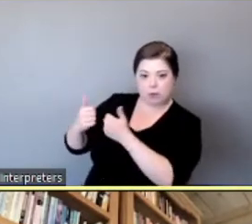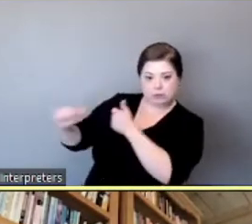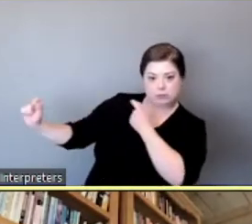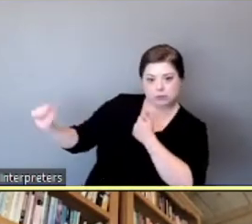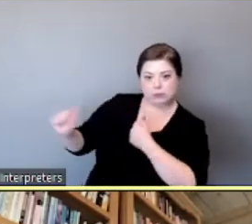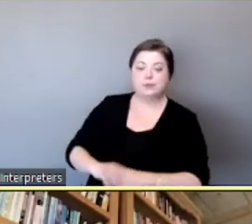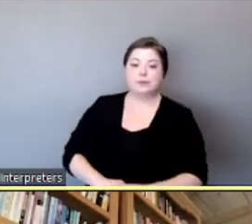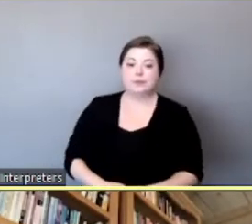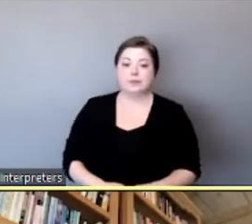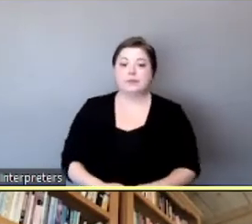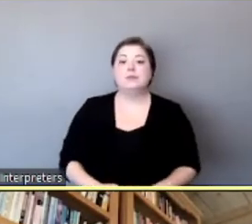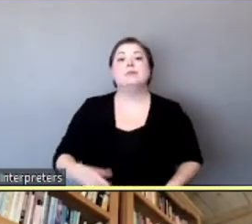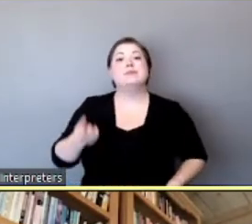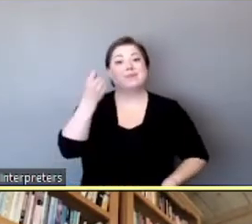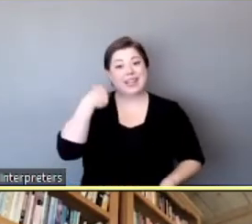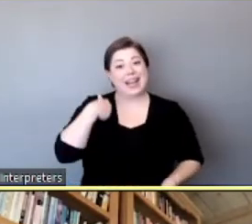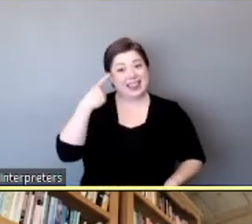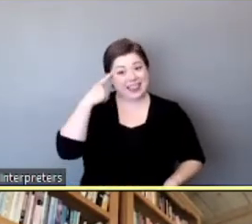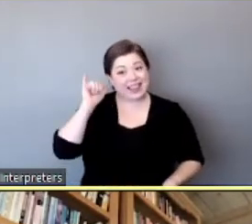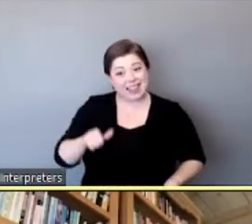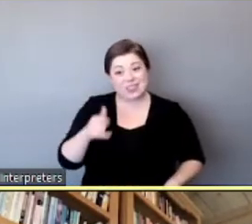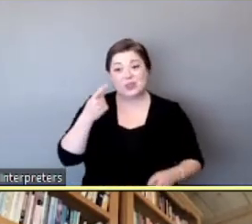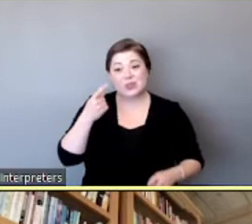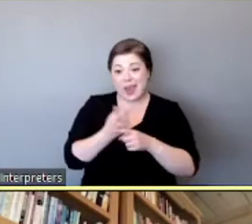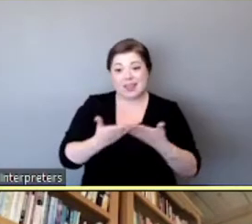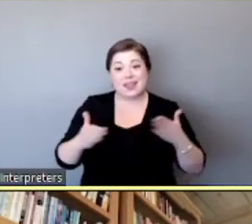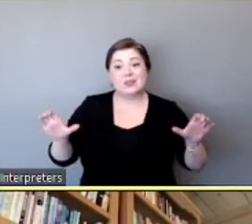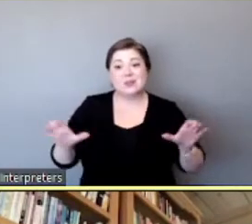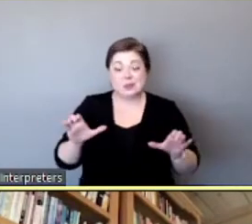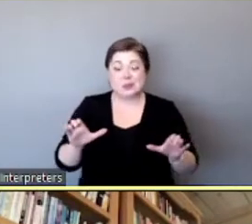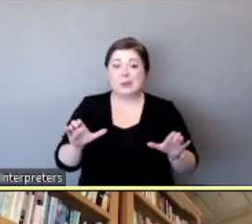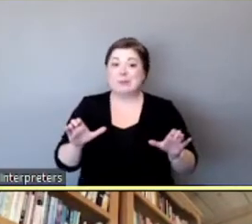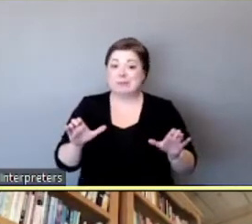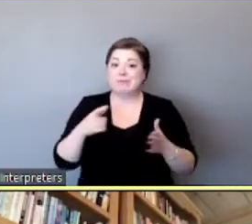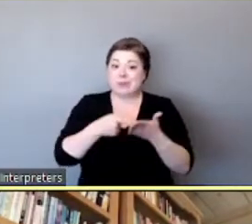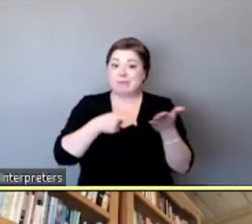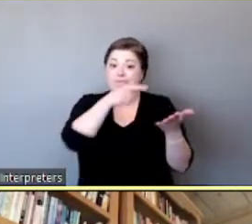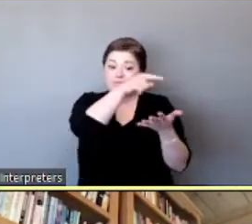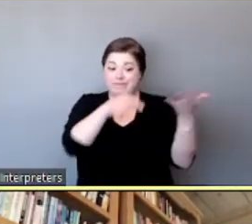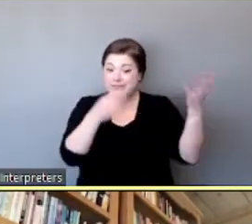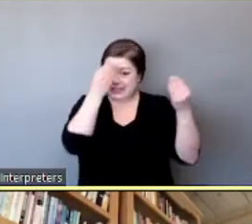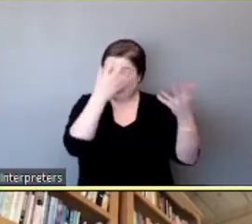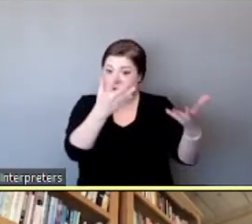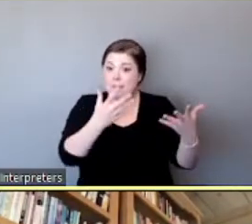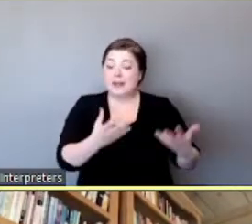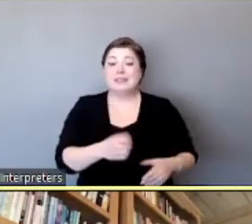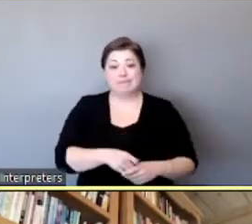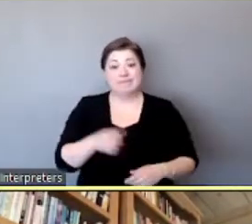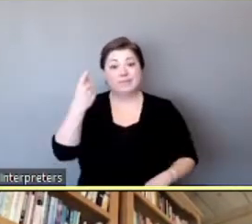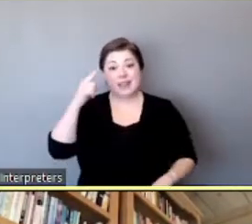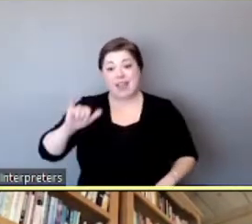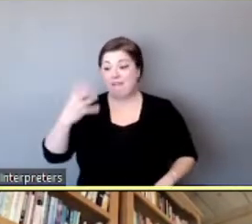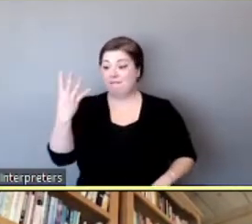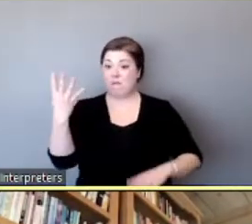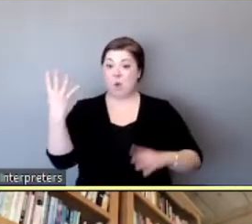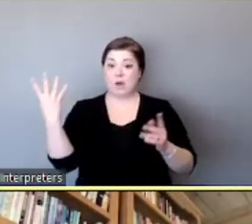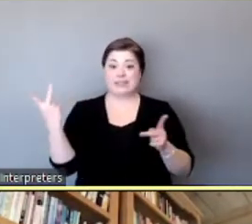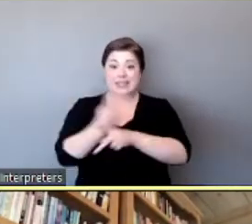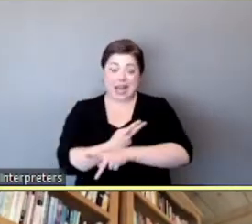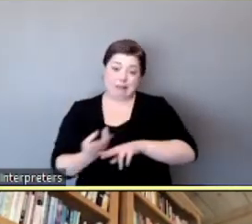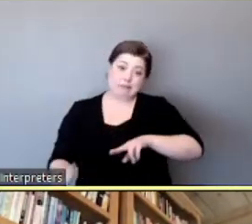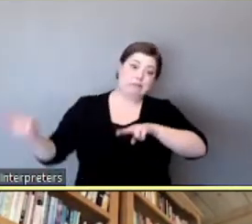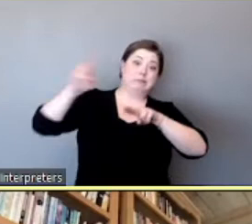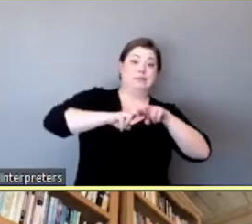But I think they're the right thing to do, given what we're seeing. Not only that 4-fold increase in cases, but the 3 to